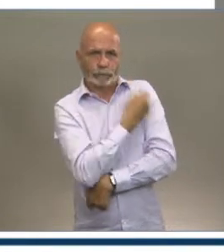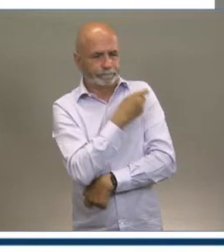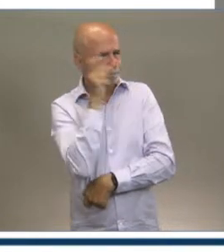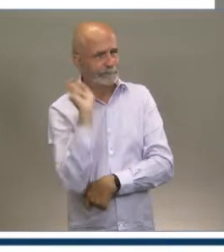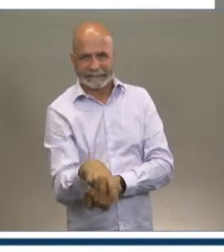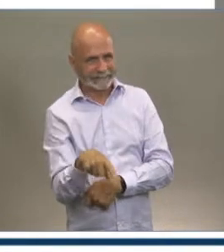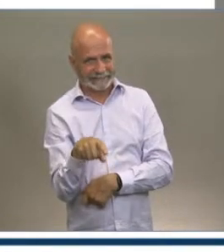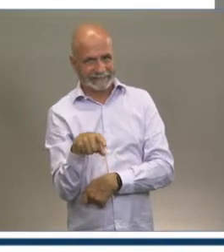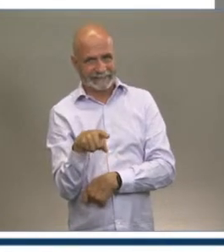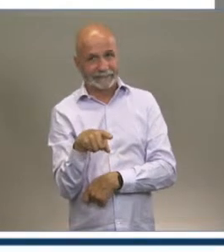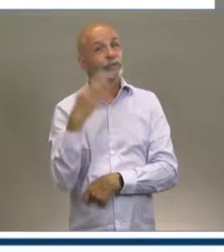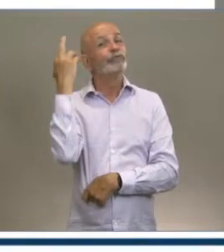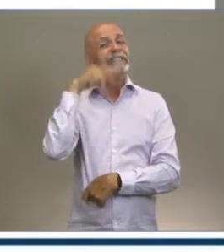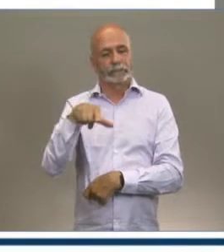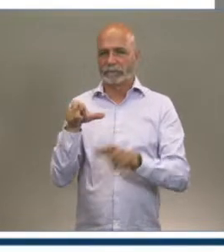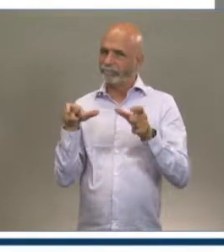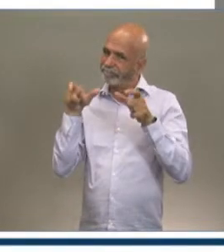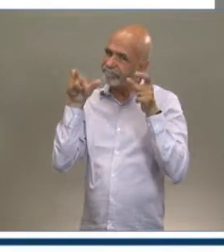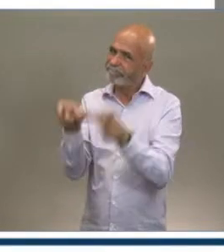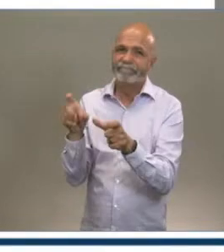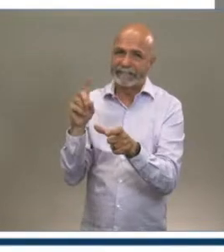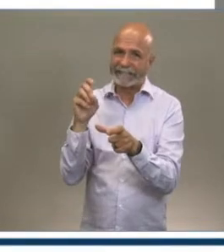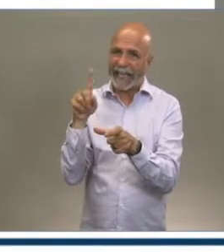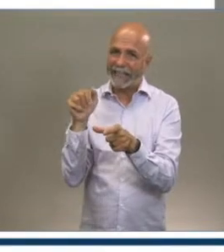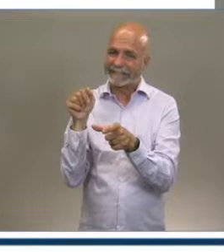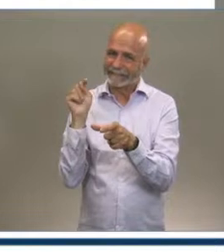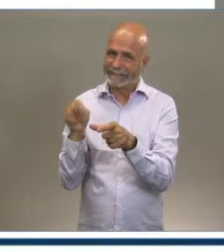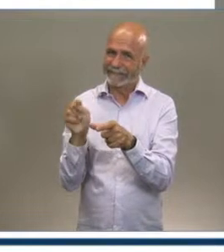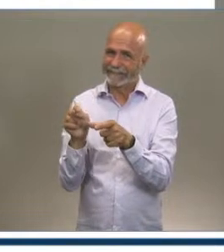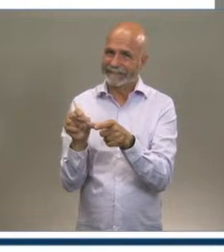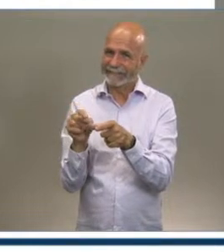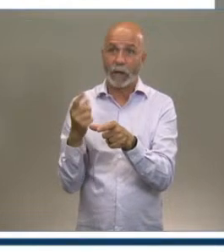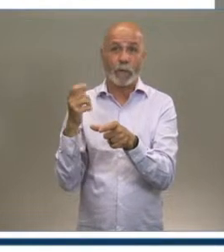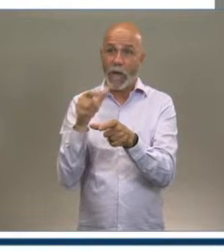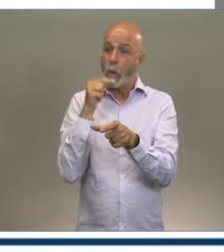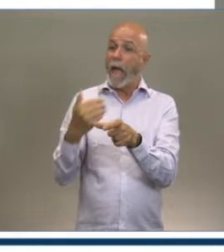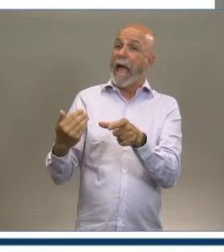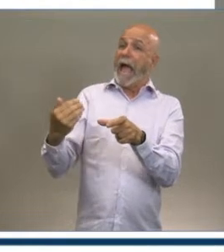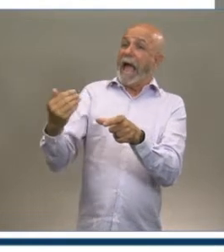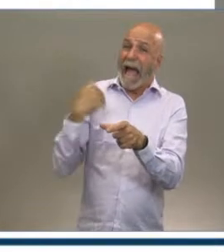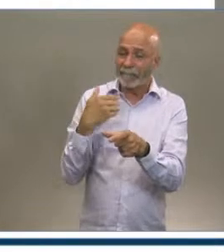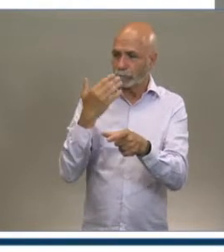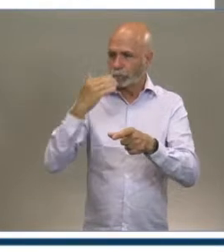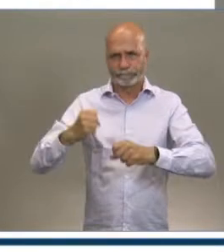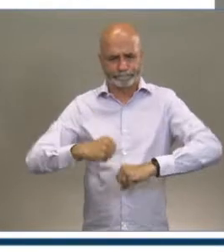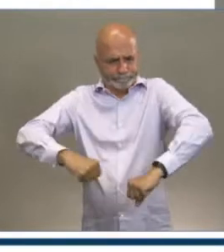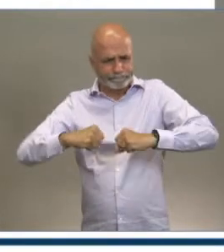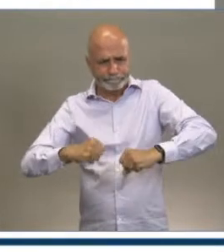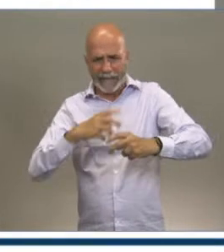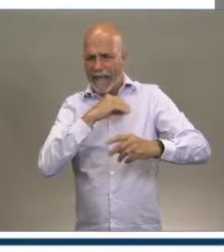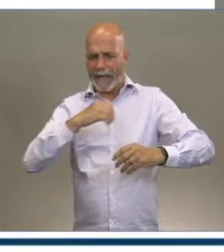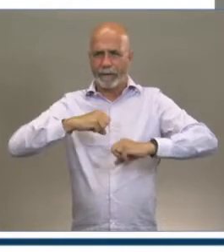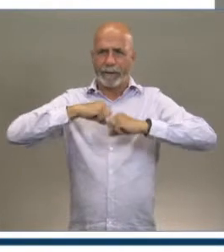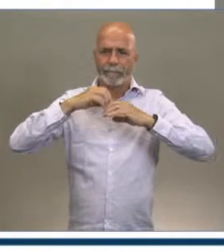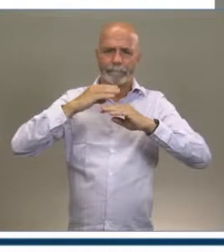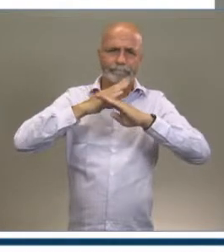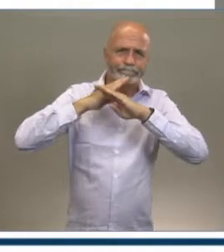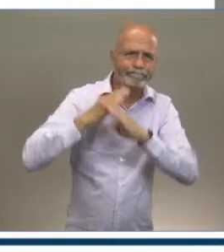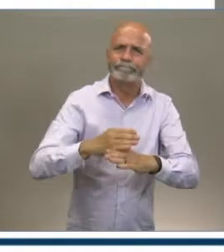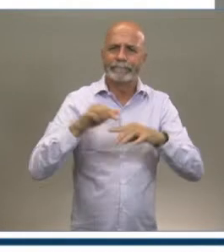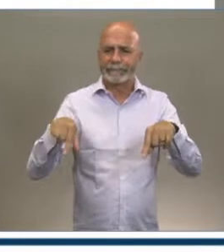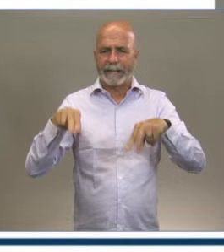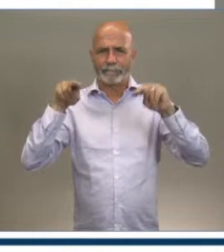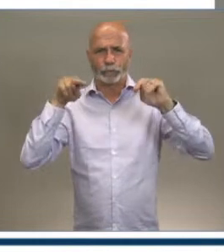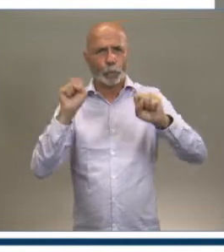on having the right levels of protection for Nova Scotia while we build as quickly as we can that